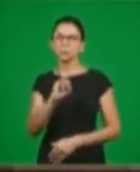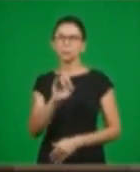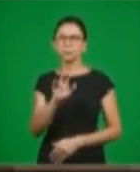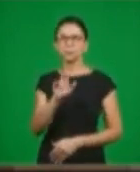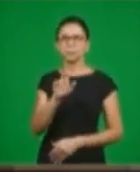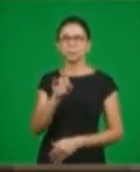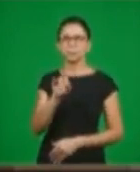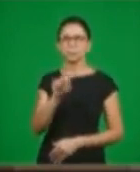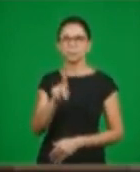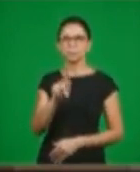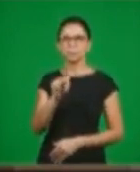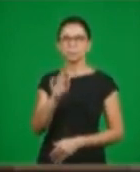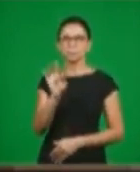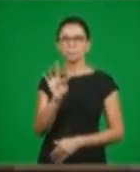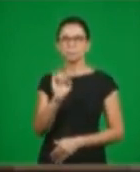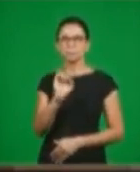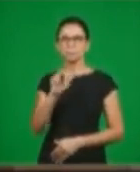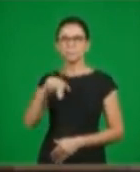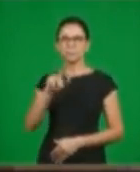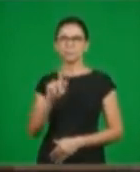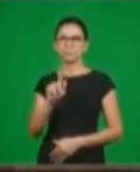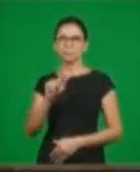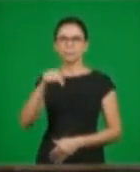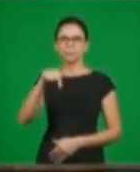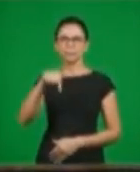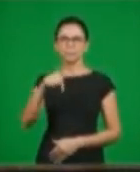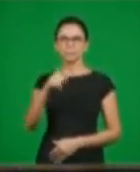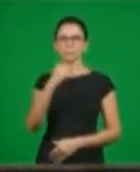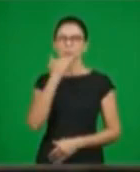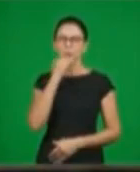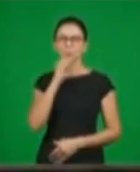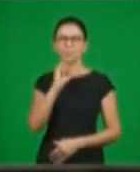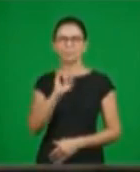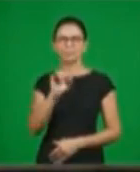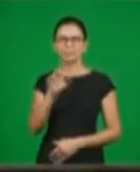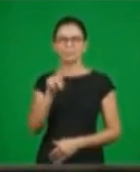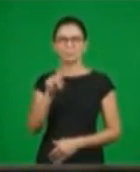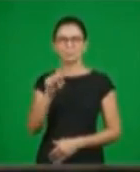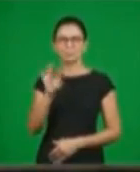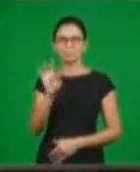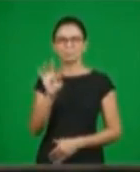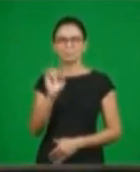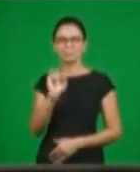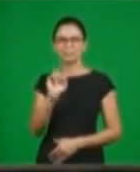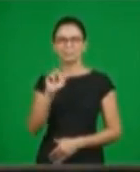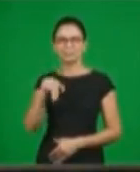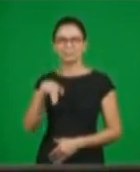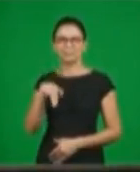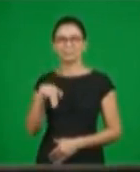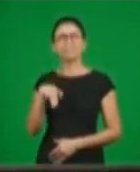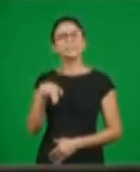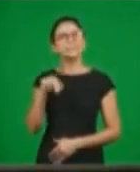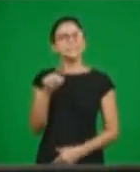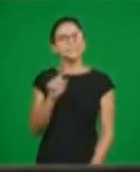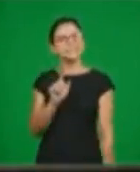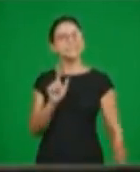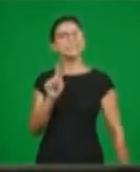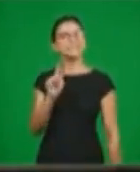the brothers from Ipatinga, from the state of Minas Gerais. The brothers are here, they're participating with us,